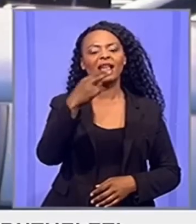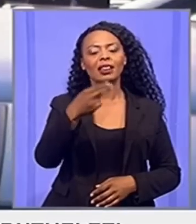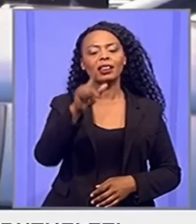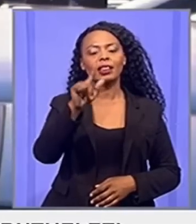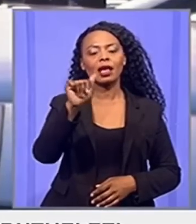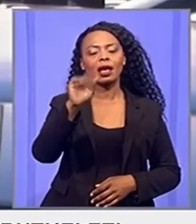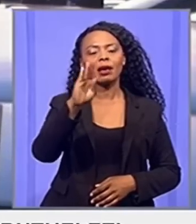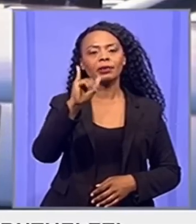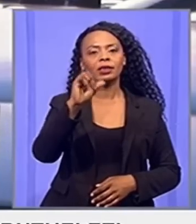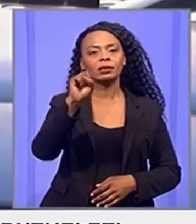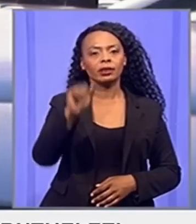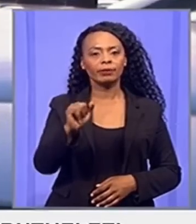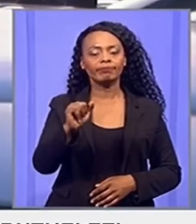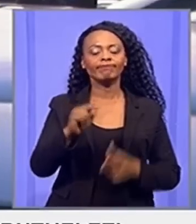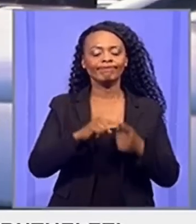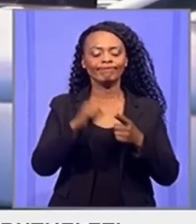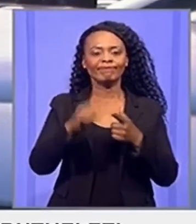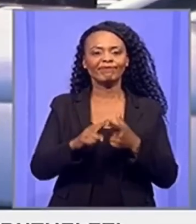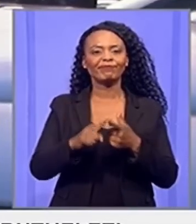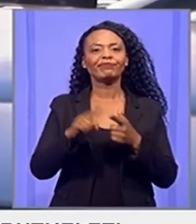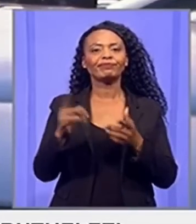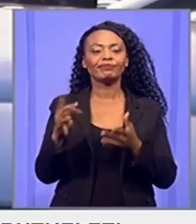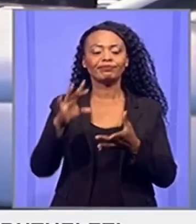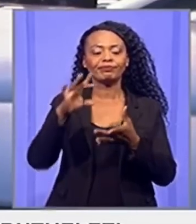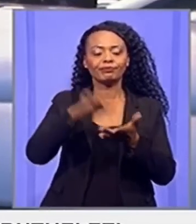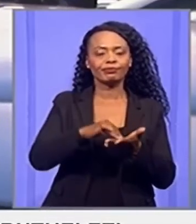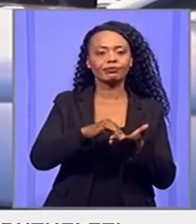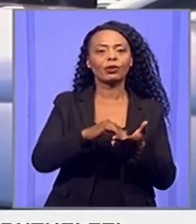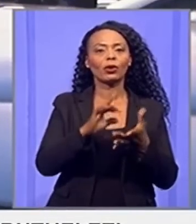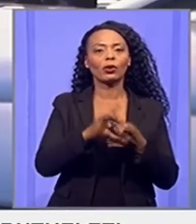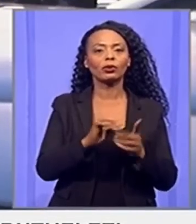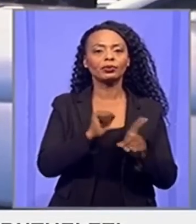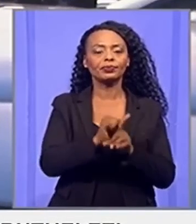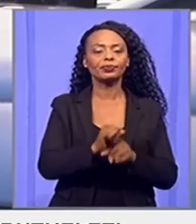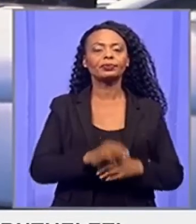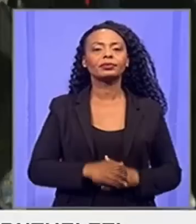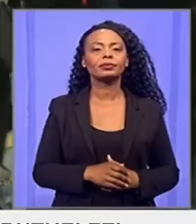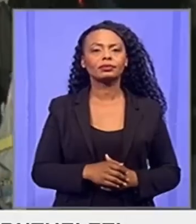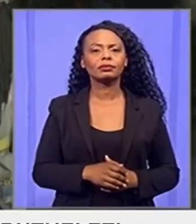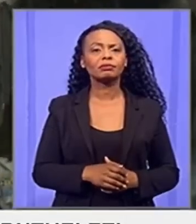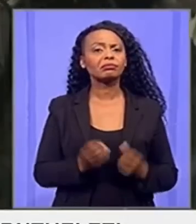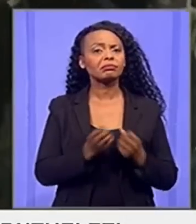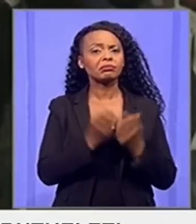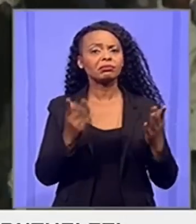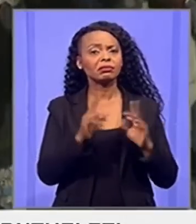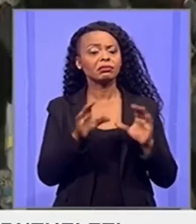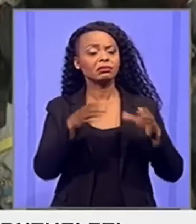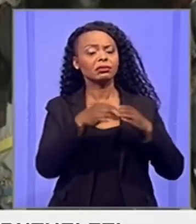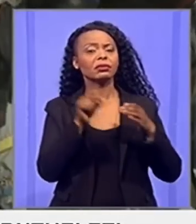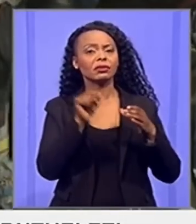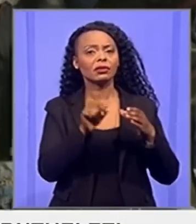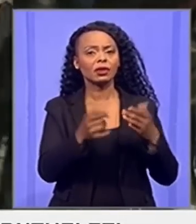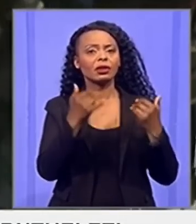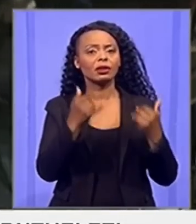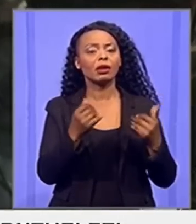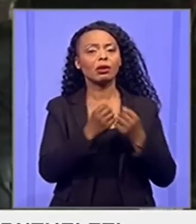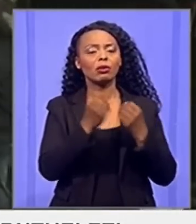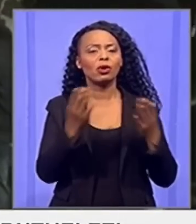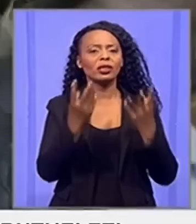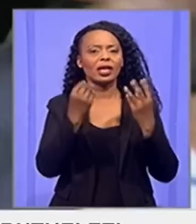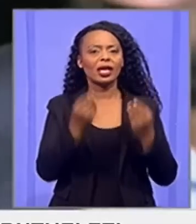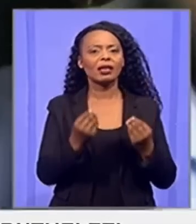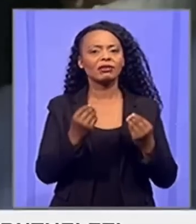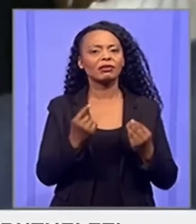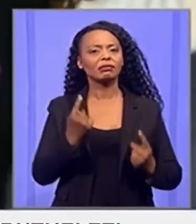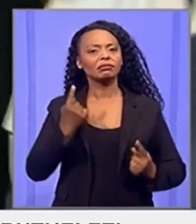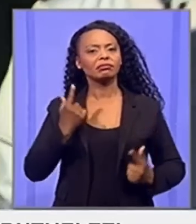mo a amogelwa mo lelapeng la gagwe o tla gopola gore go le gontsi mabutho ke batho ba e leng gore ba tla ka dibetsa